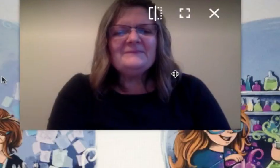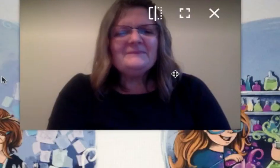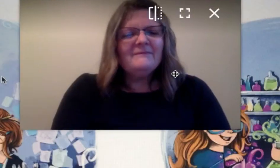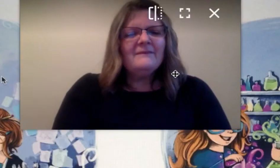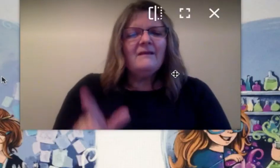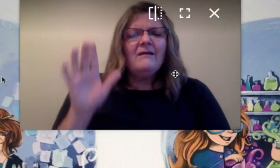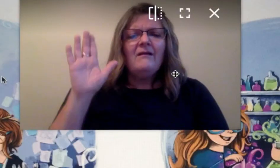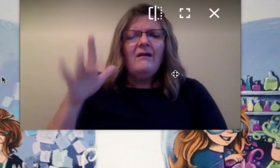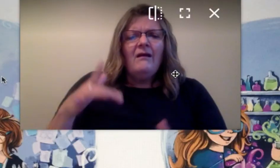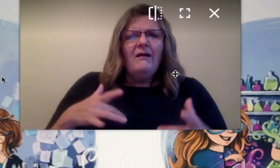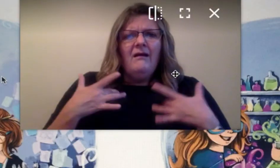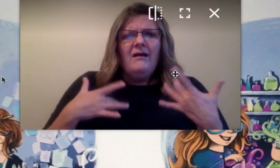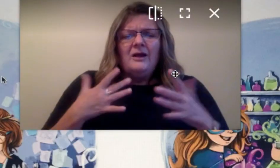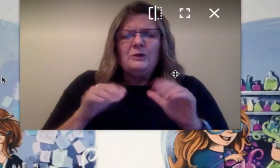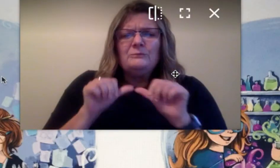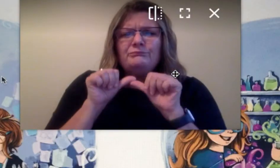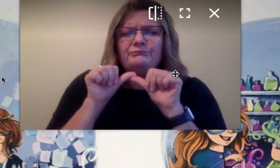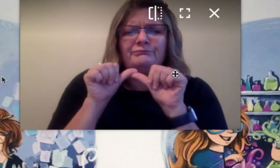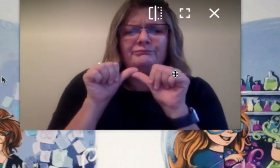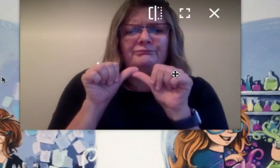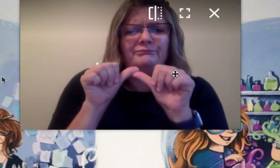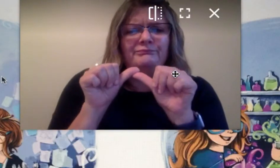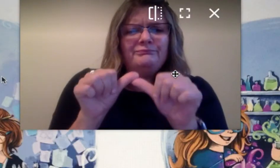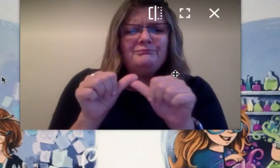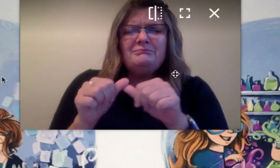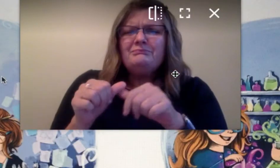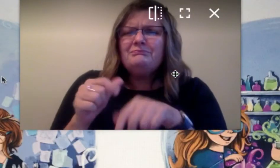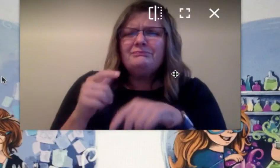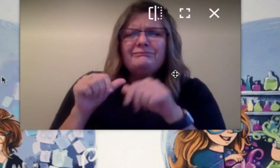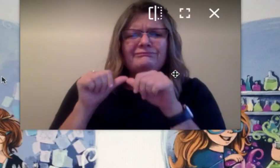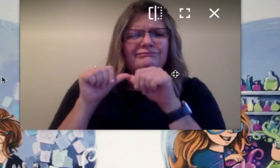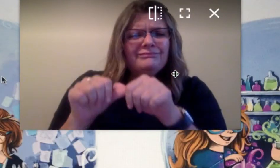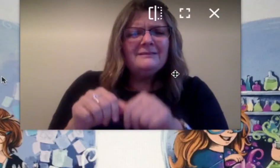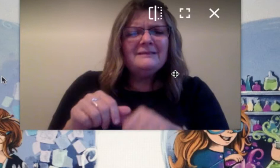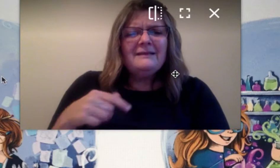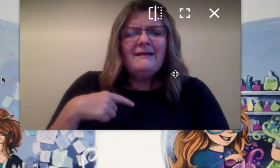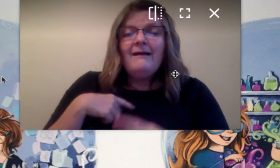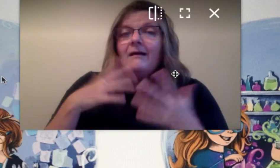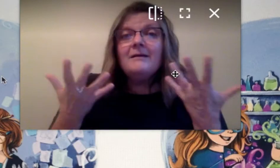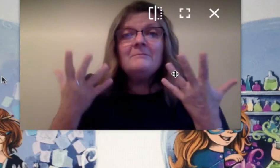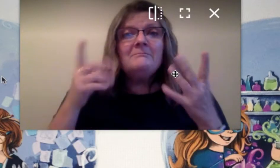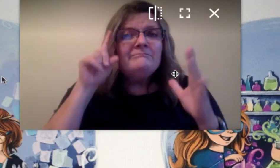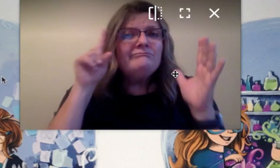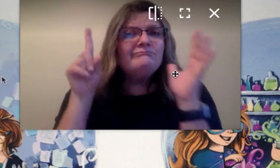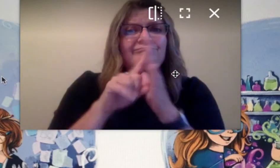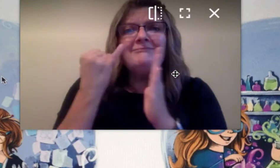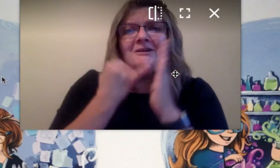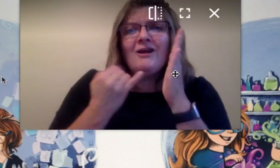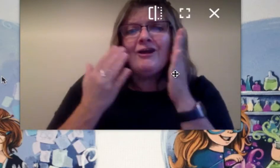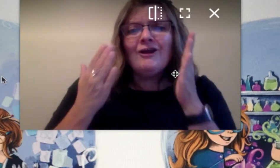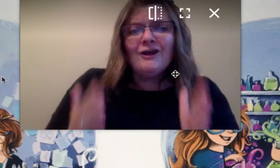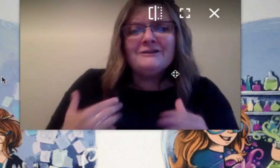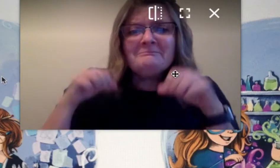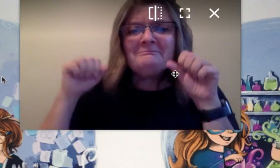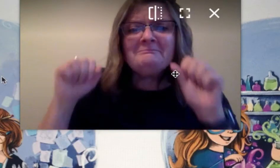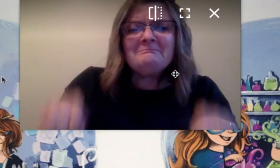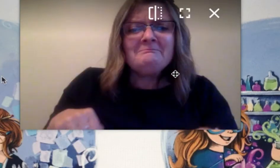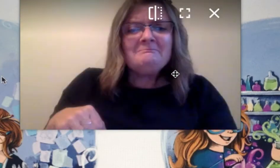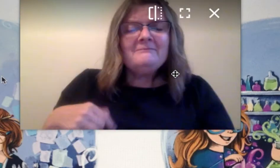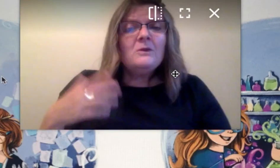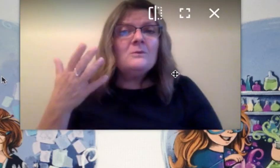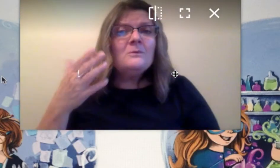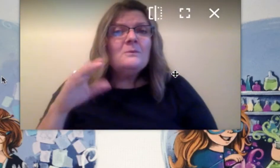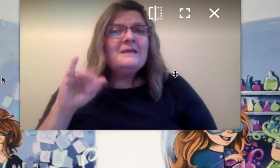Their excitement grew with each passing minute. Or I can be an artist, Shay said.